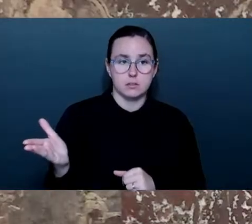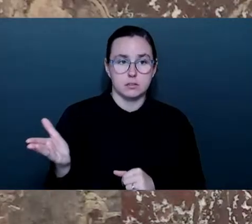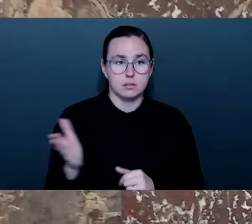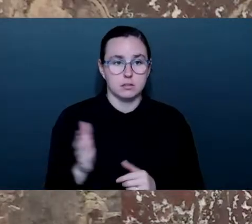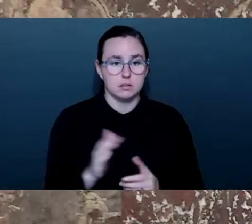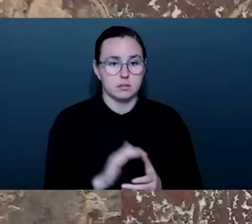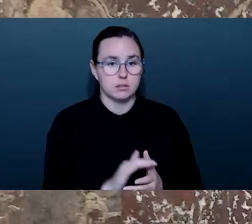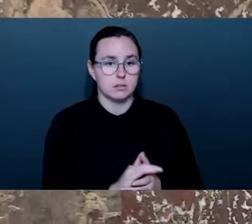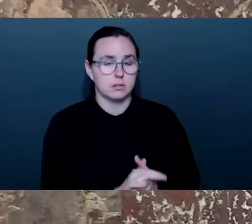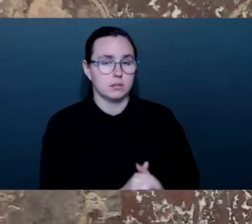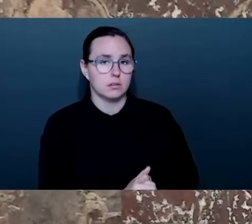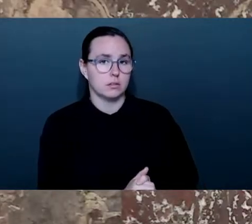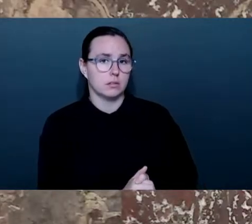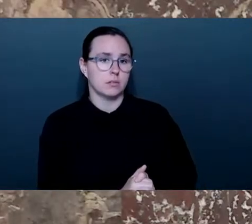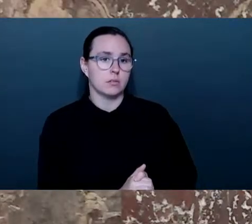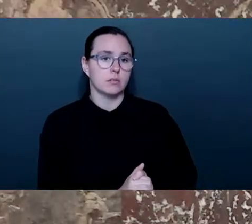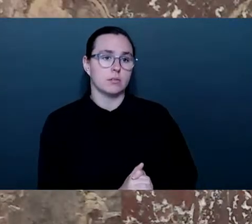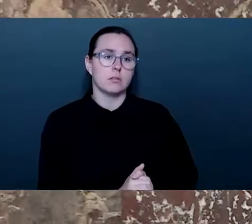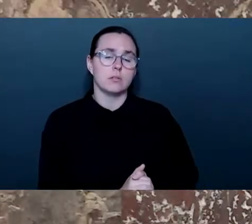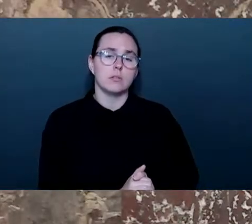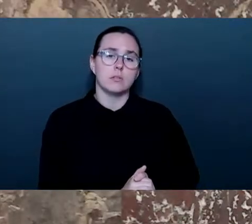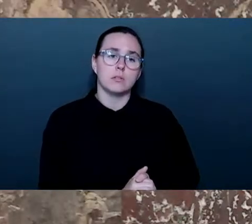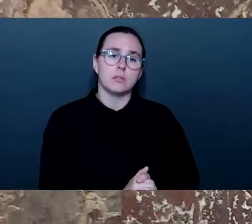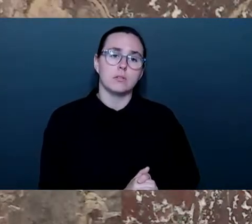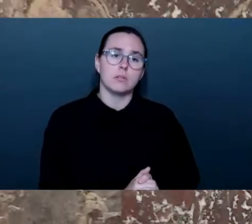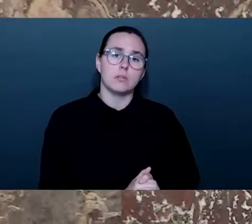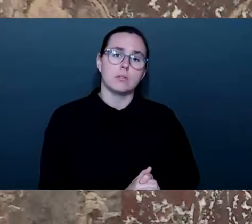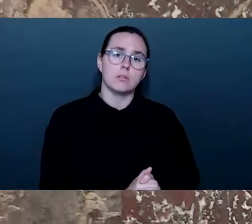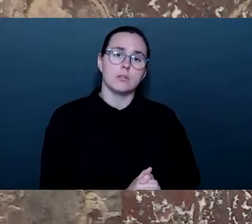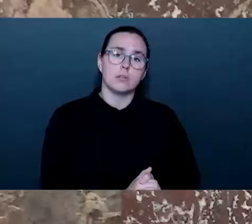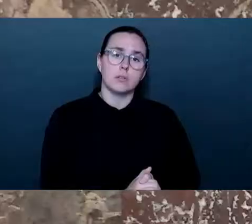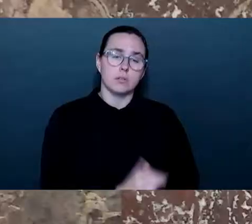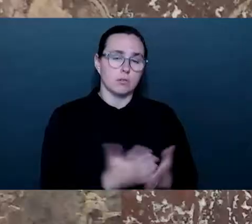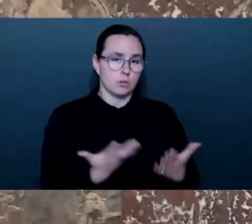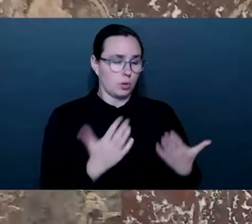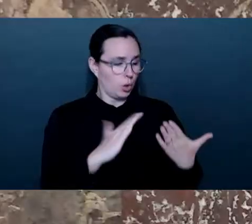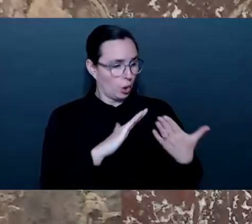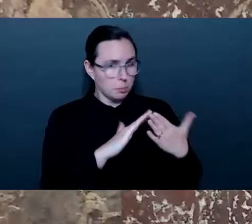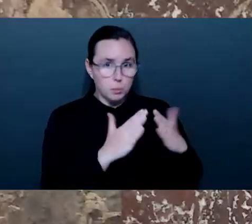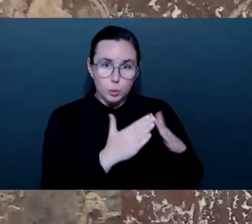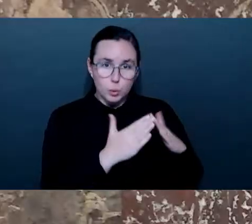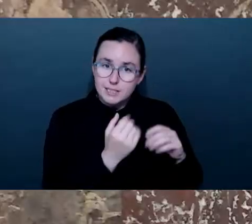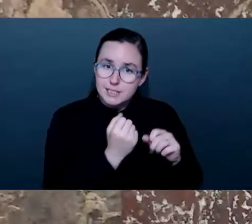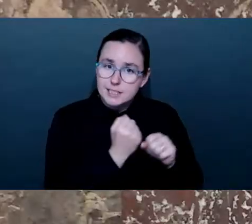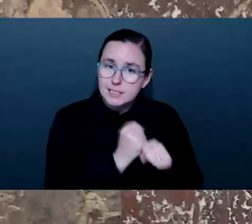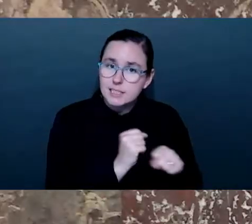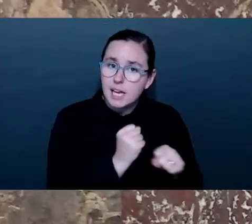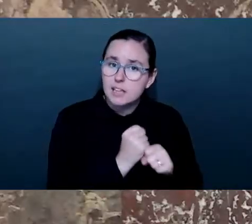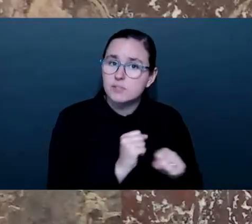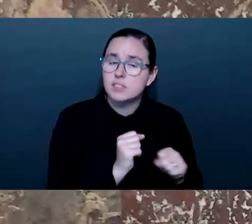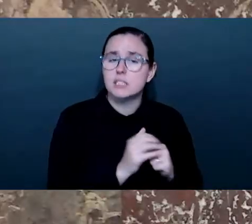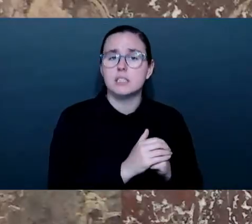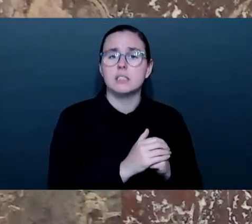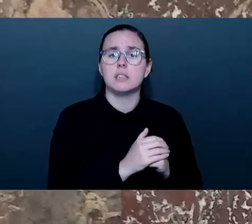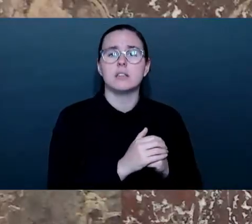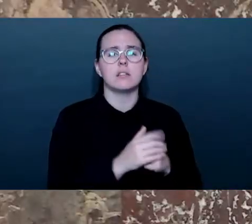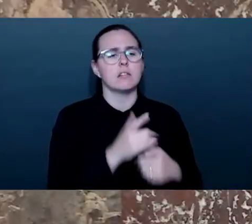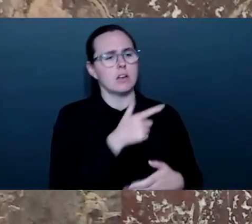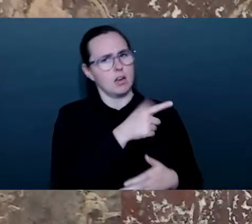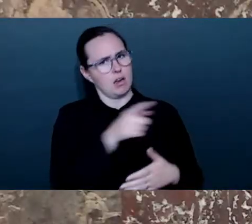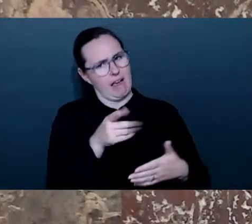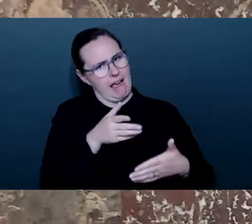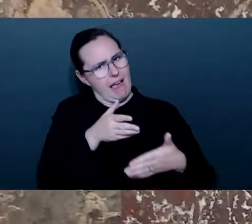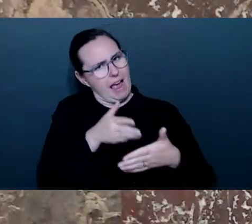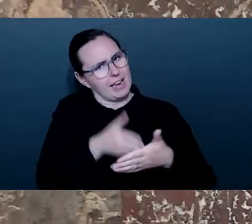for community safety and you stand against gun crime, and that you would direct the police not to